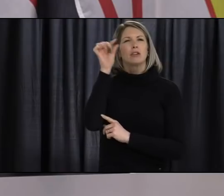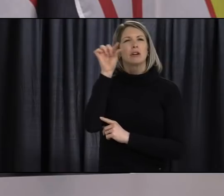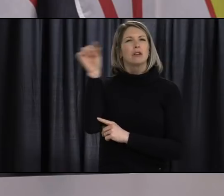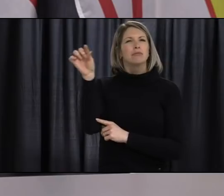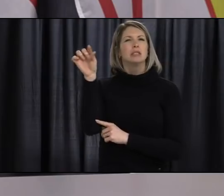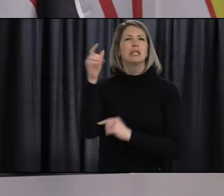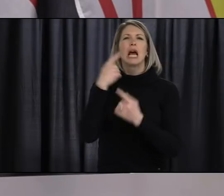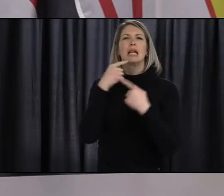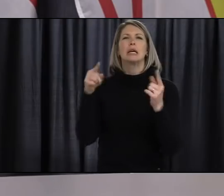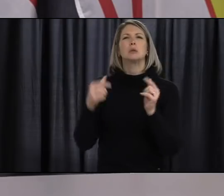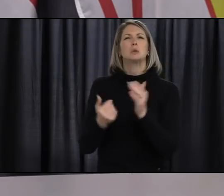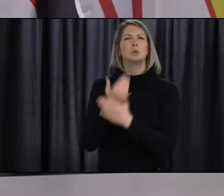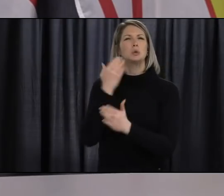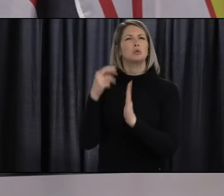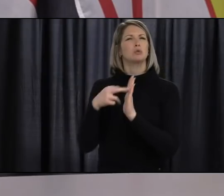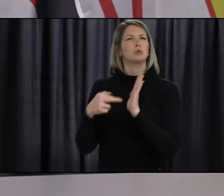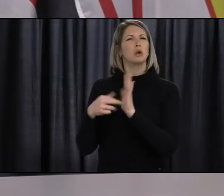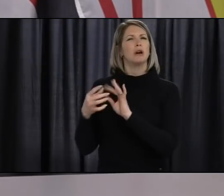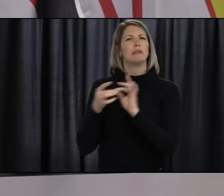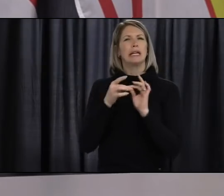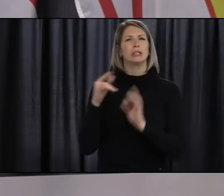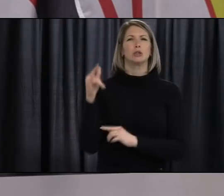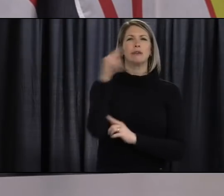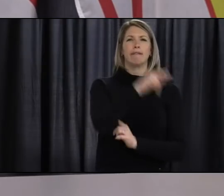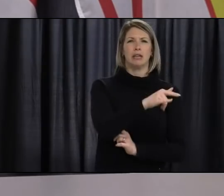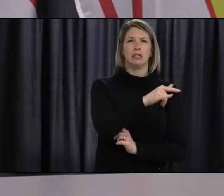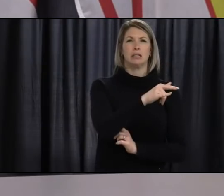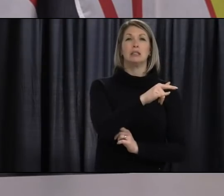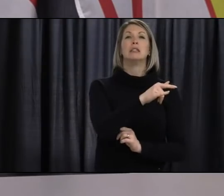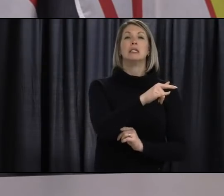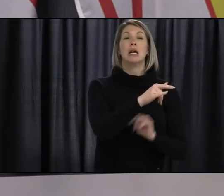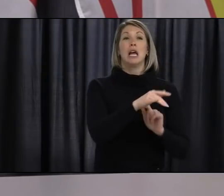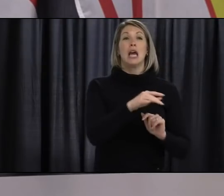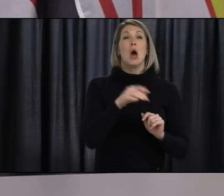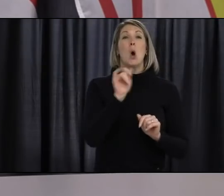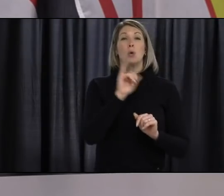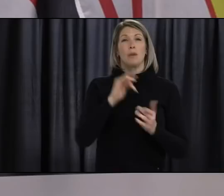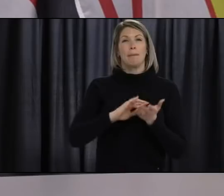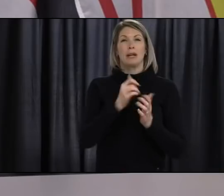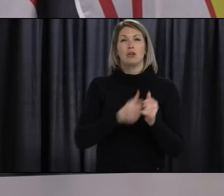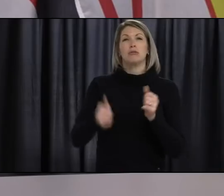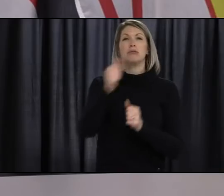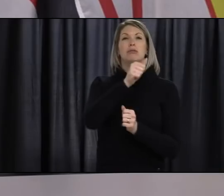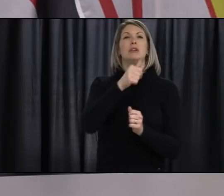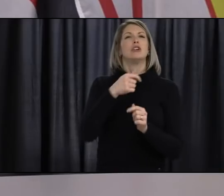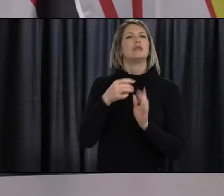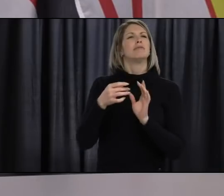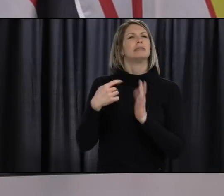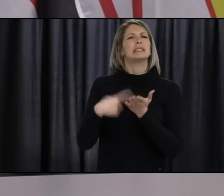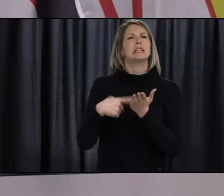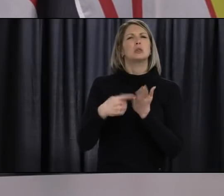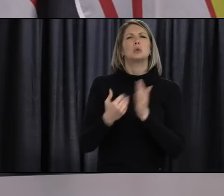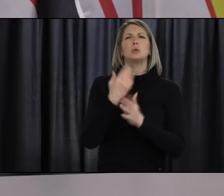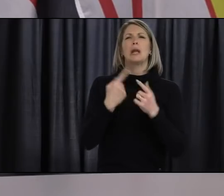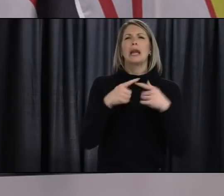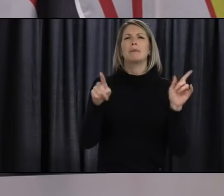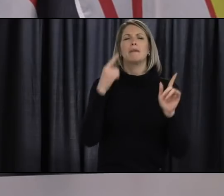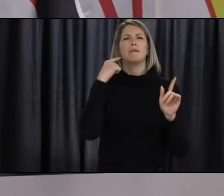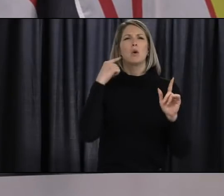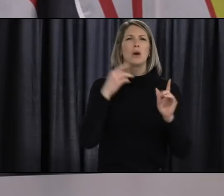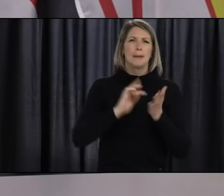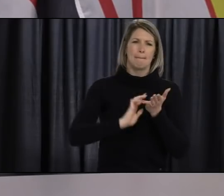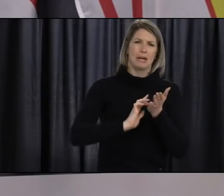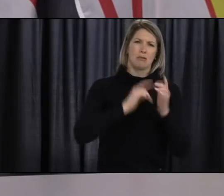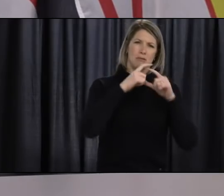with airplanes, and this was about non-medical masks or face coverings, as I just mentioned, for your mouth and your nose